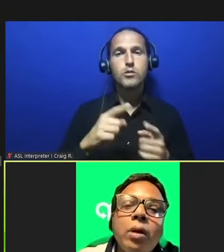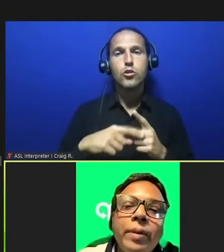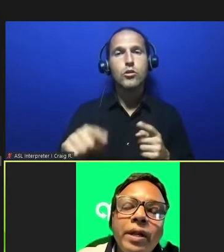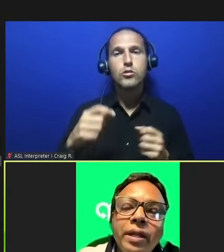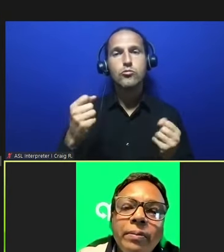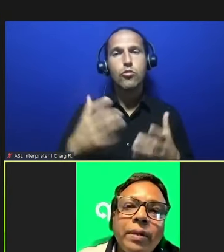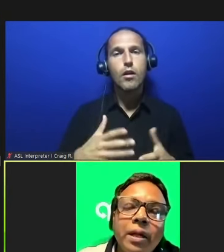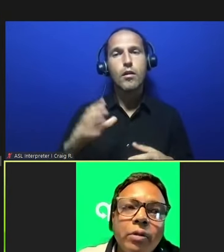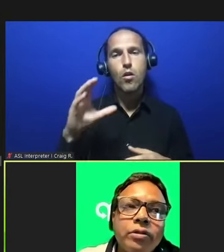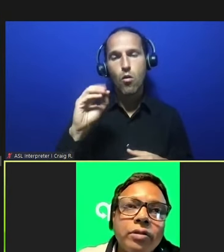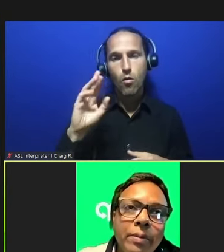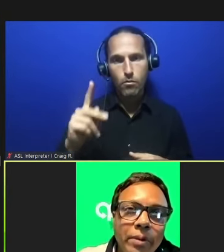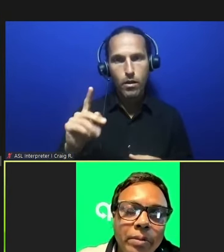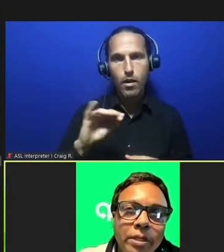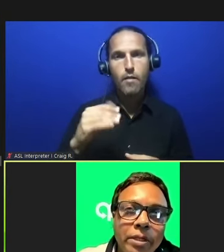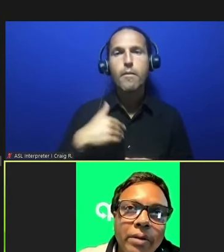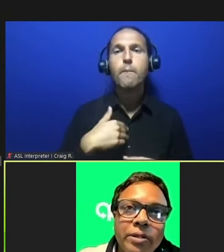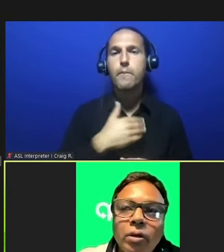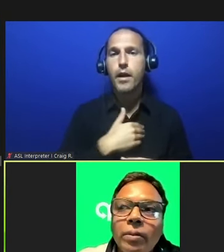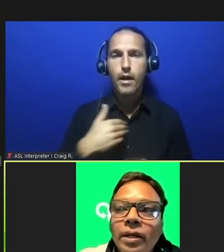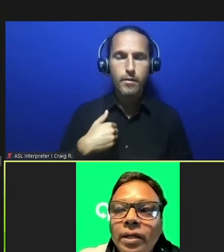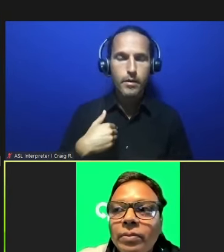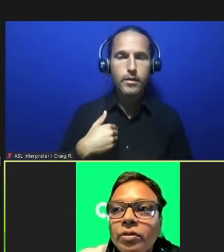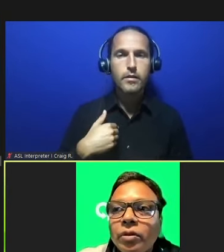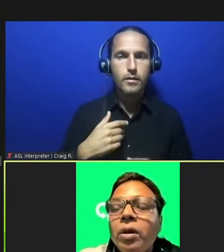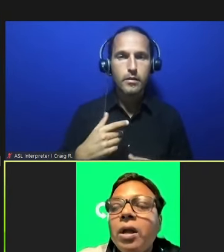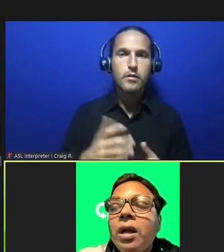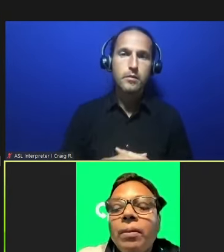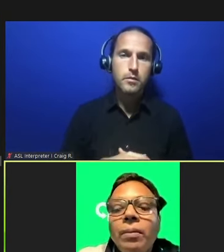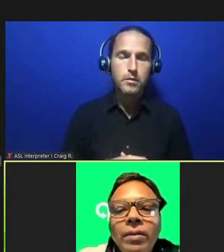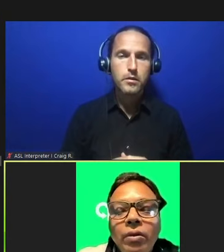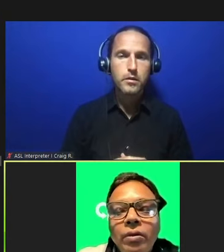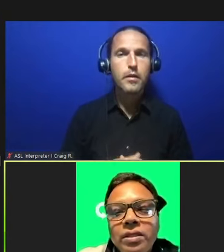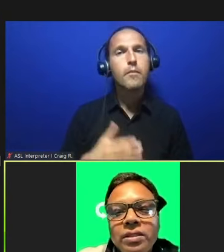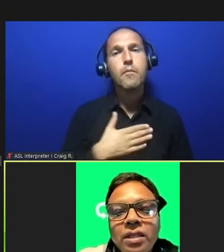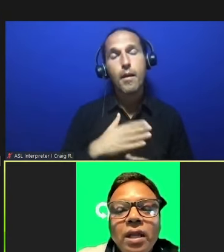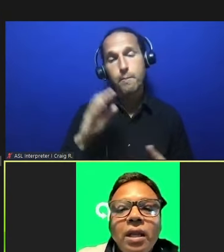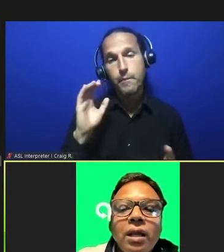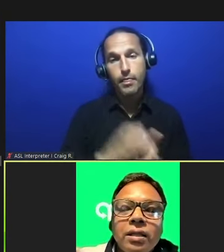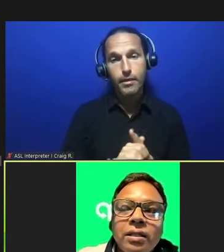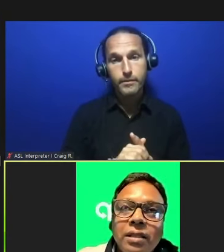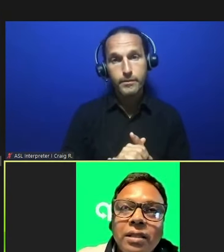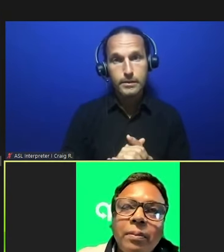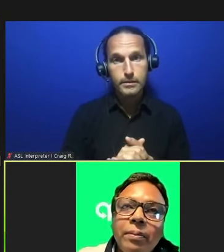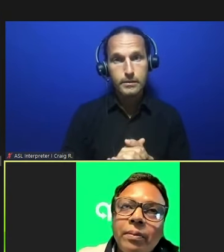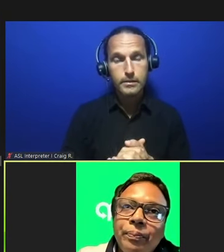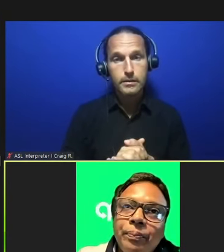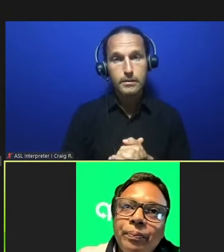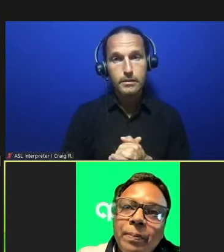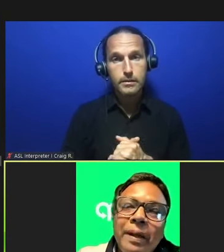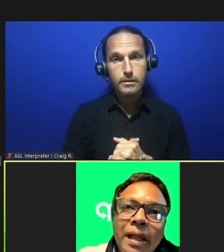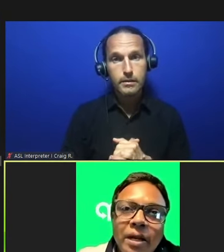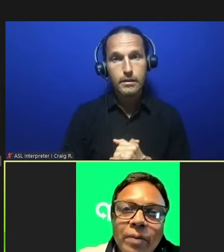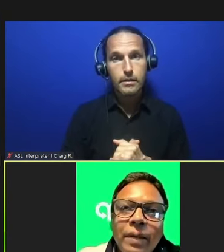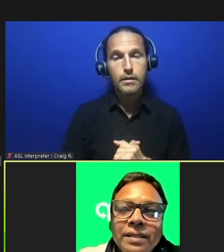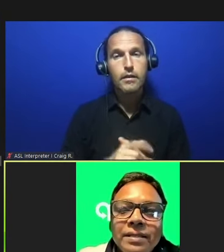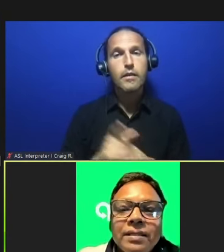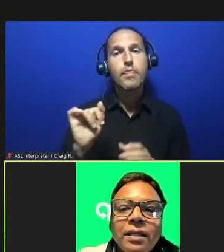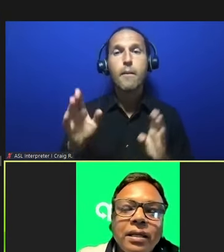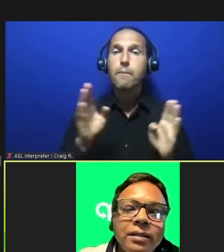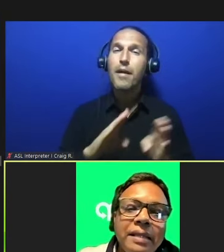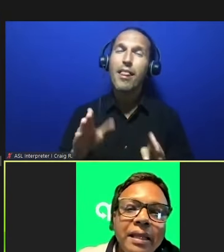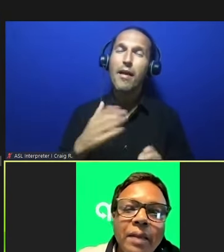drivers cooperative. I'm also the member of the drivers cooperative. So my view is the planner,